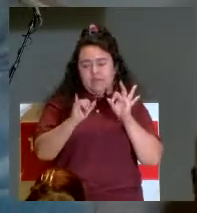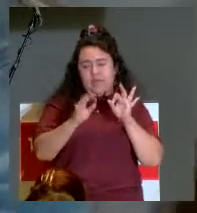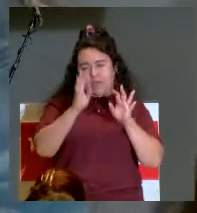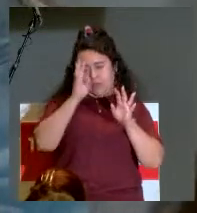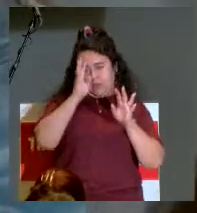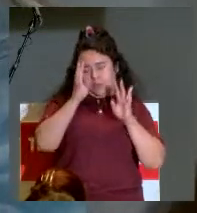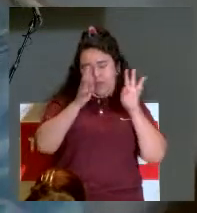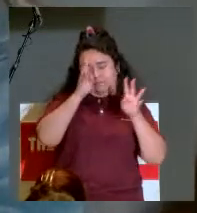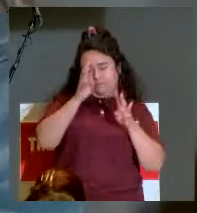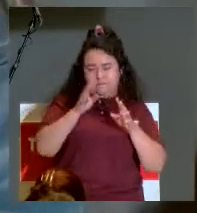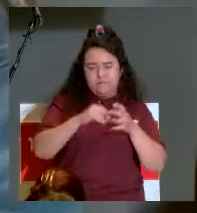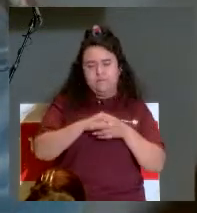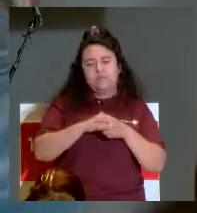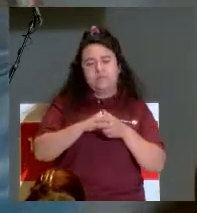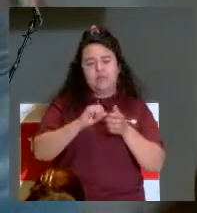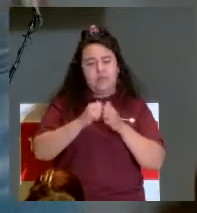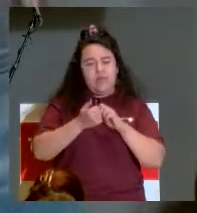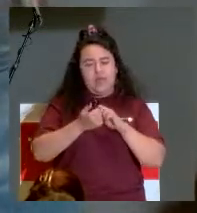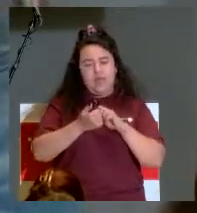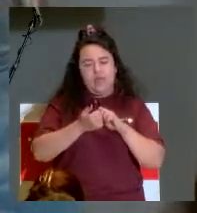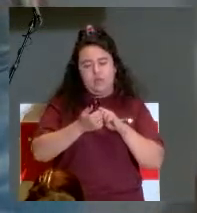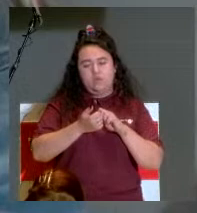how you know,